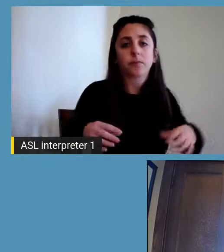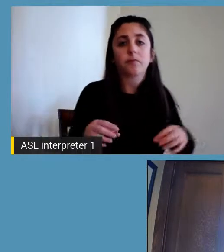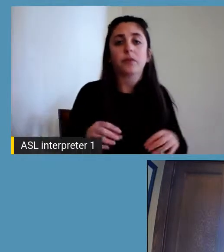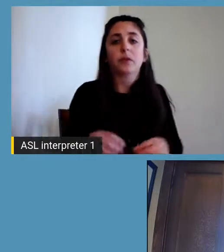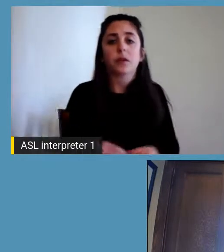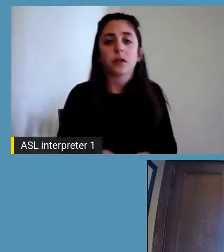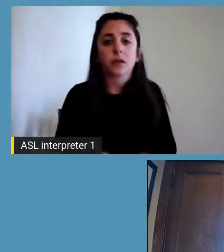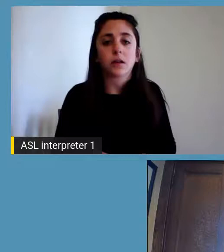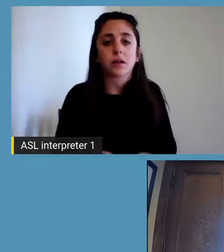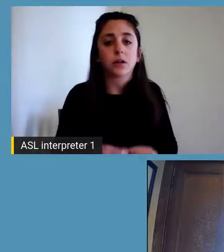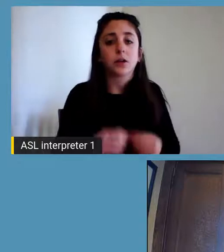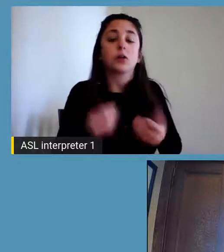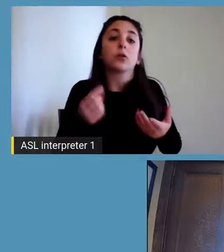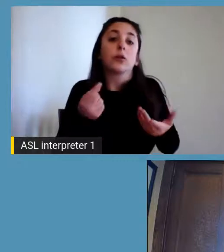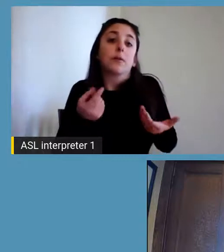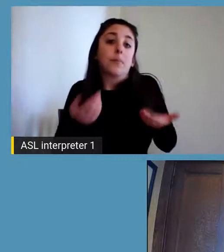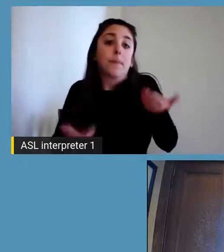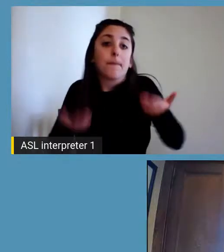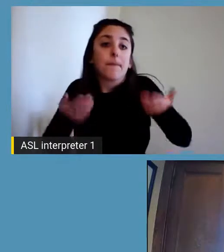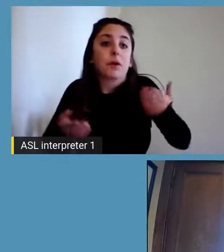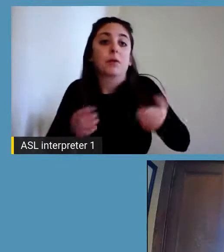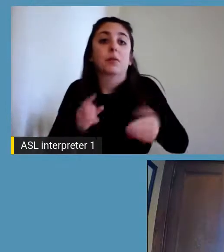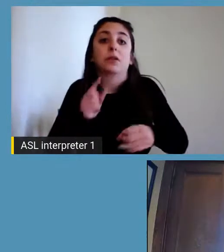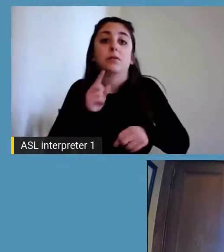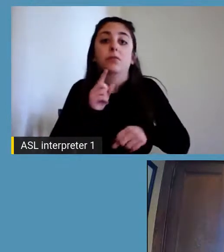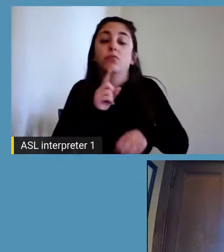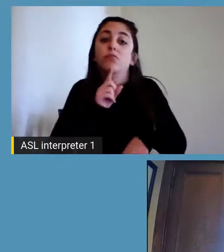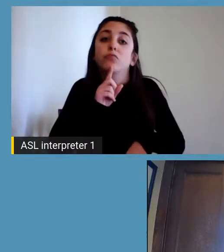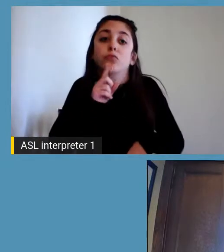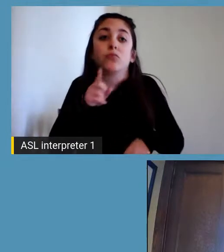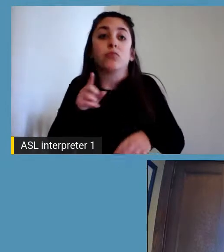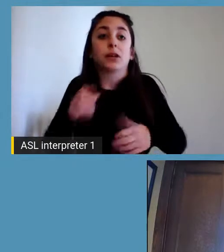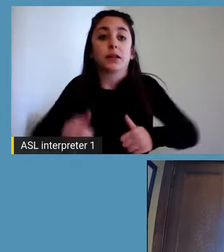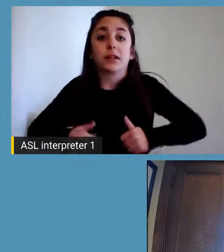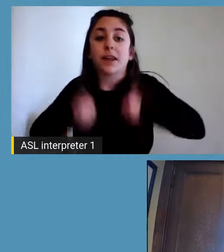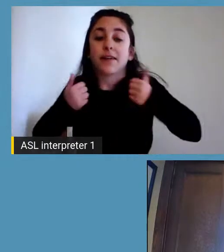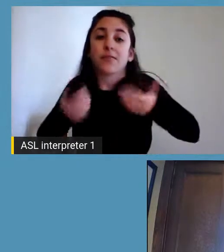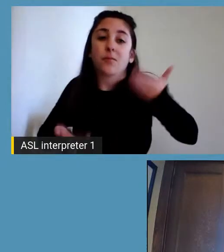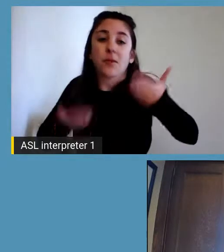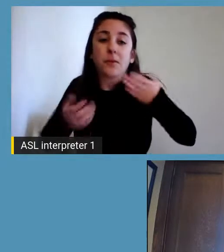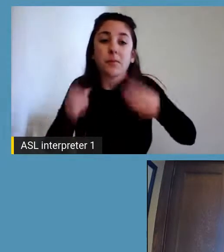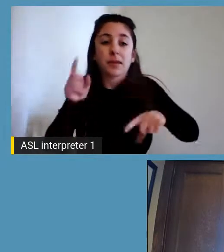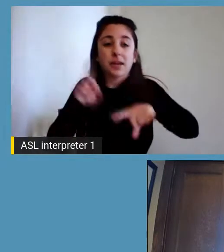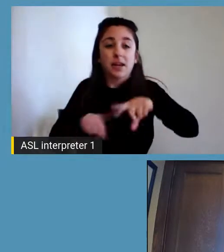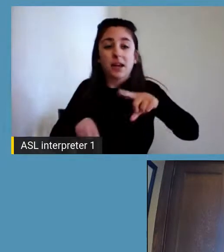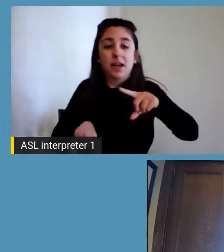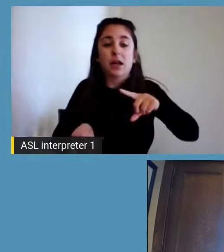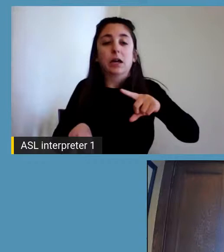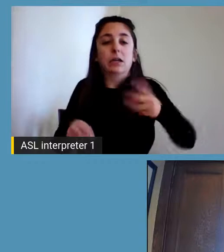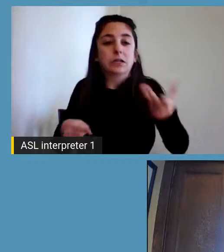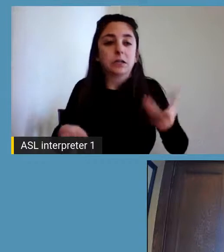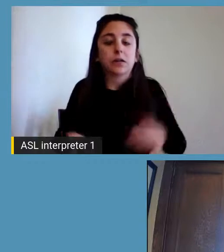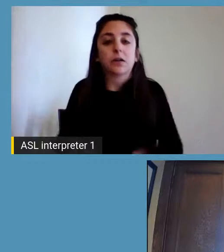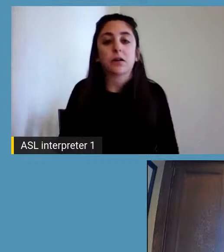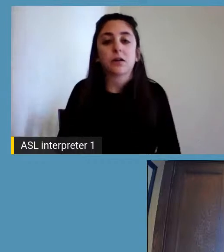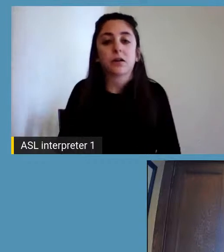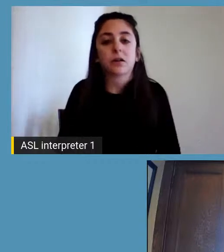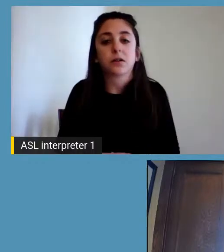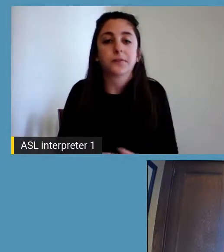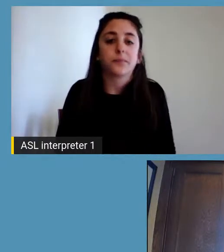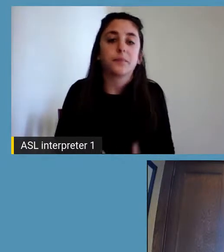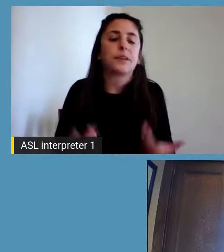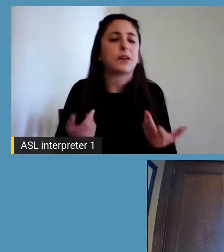in real life you may not be able to because of the fragility of the garment, that type of a thing. And that would really be a fascinating thing to see